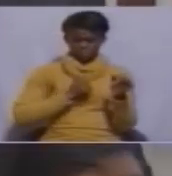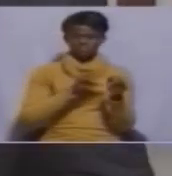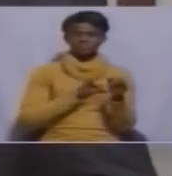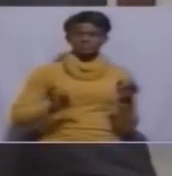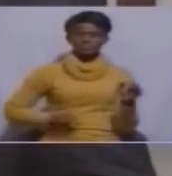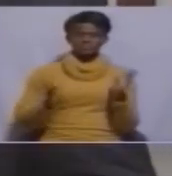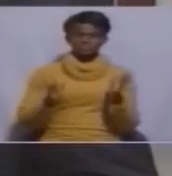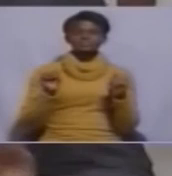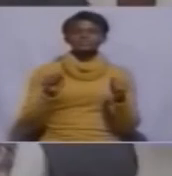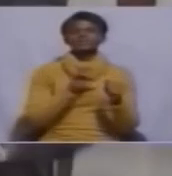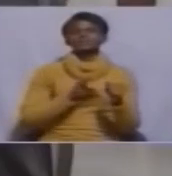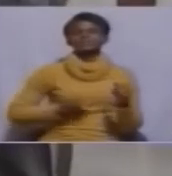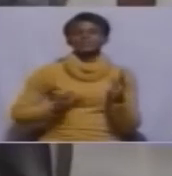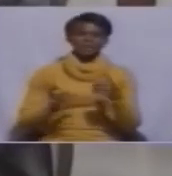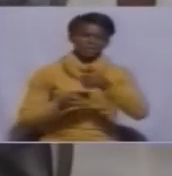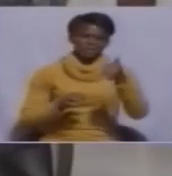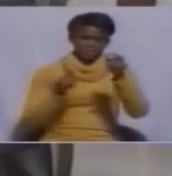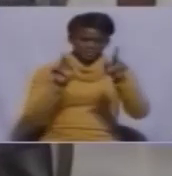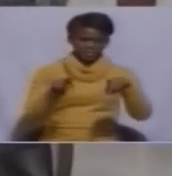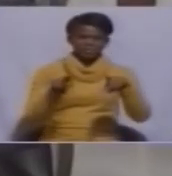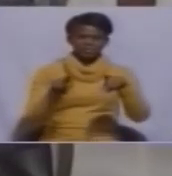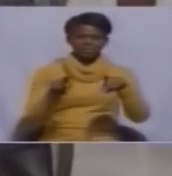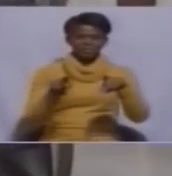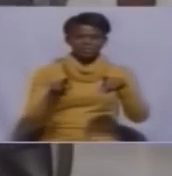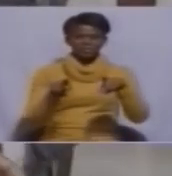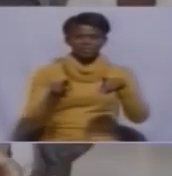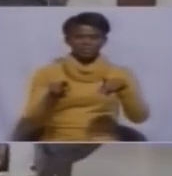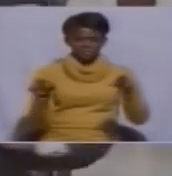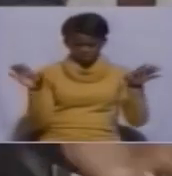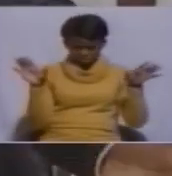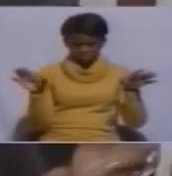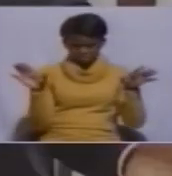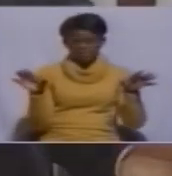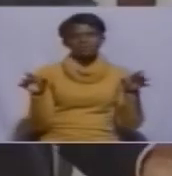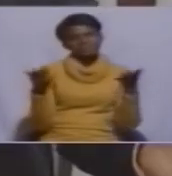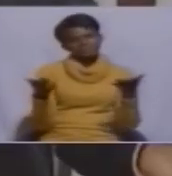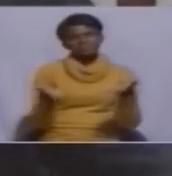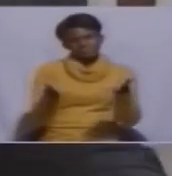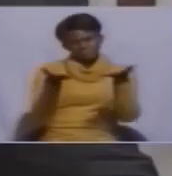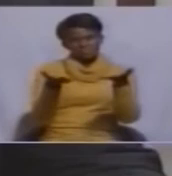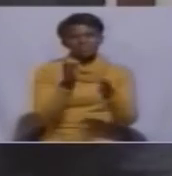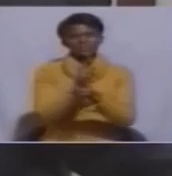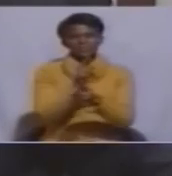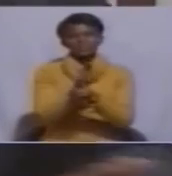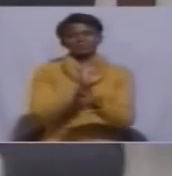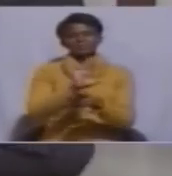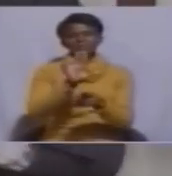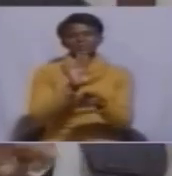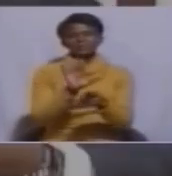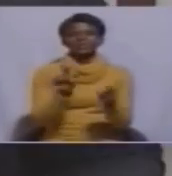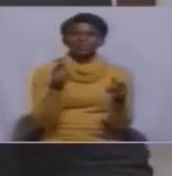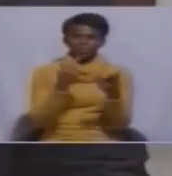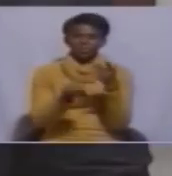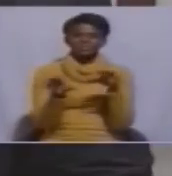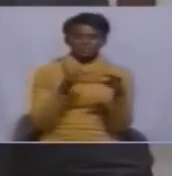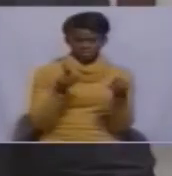I practice Christianity. The other person is Muslim, he will practice Islam. They do what they do, I